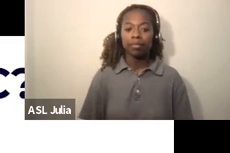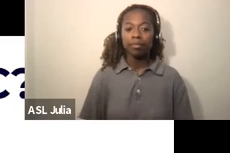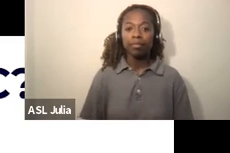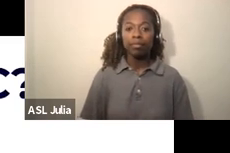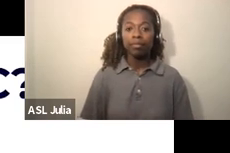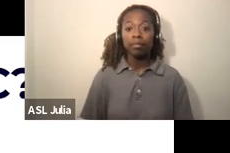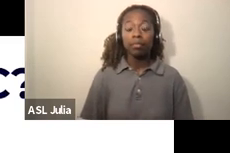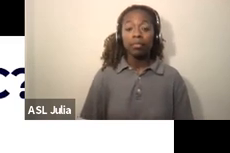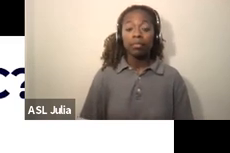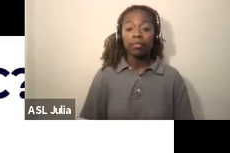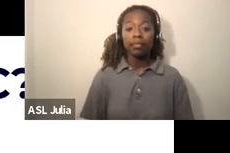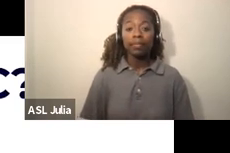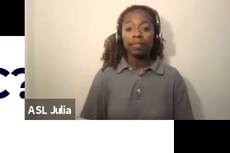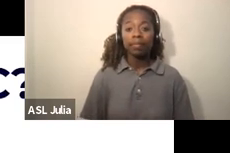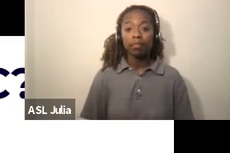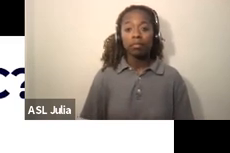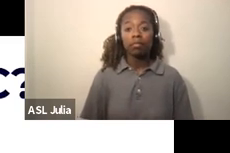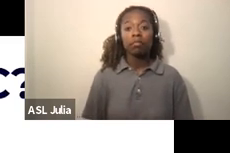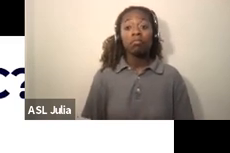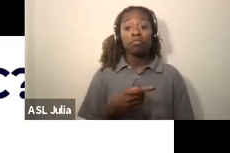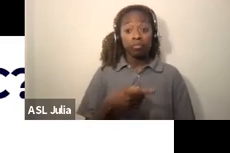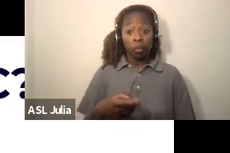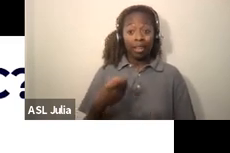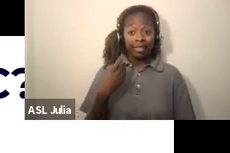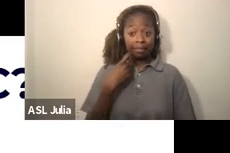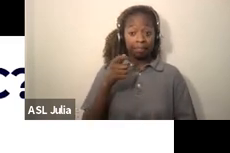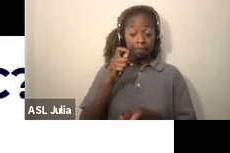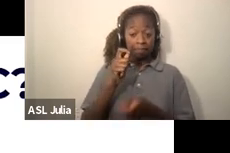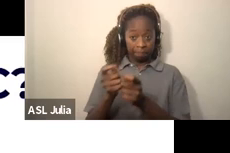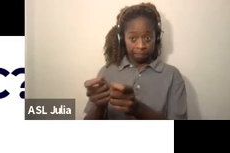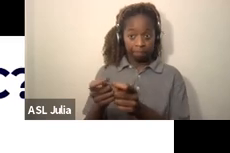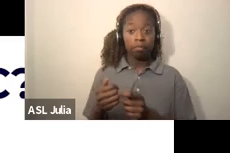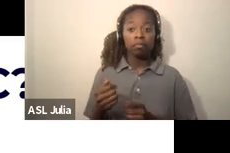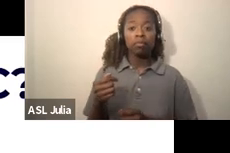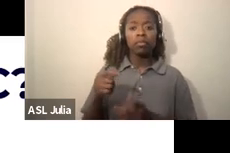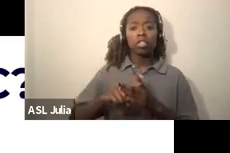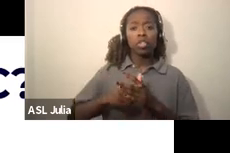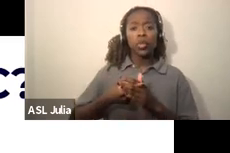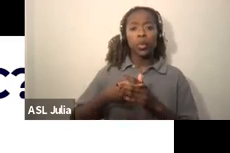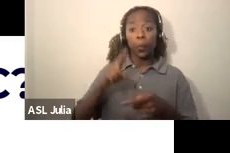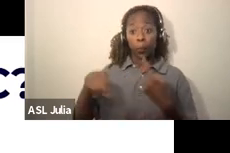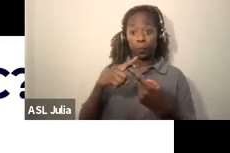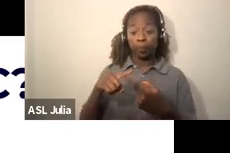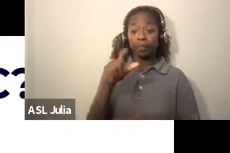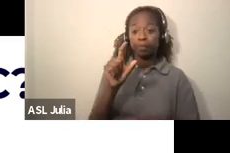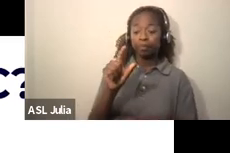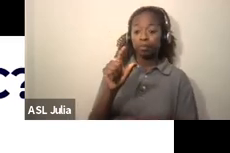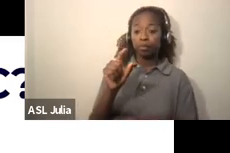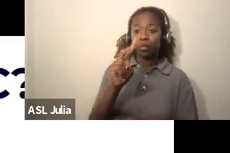during the this code revision i will talk about a little bit more and it started in actually school year 2018